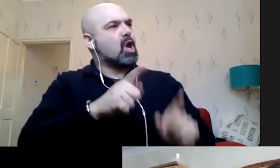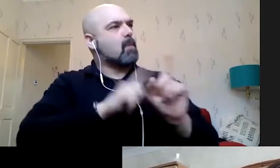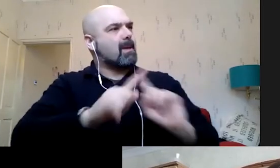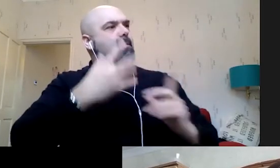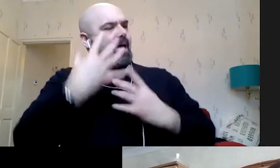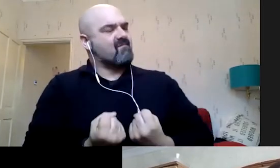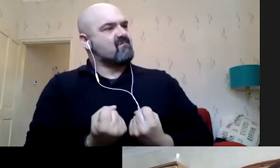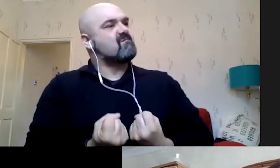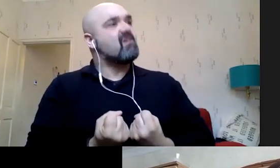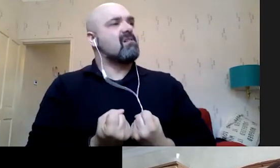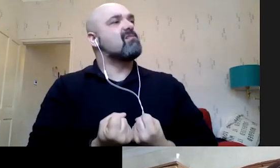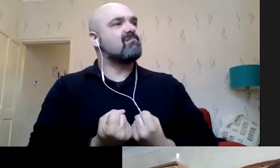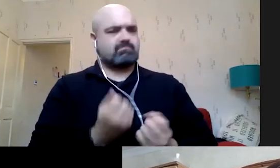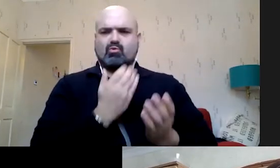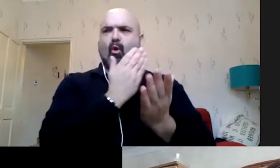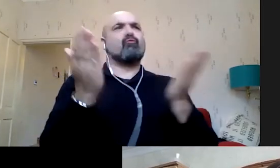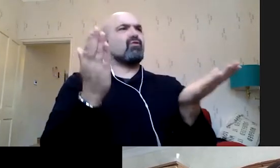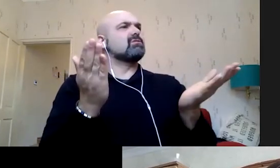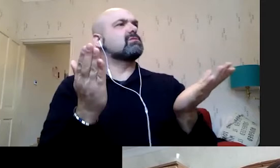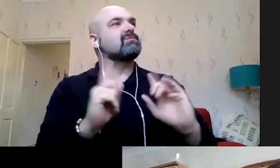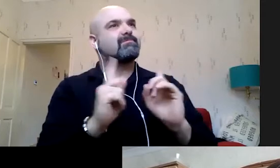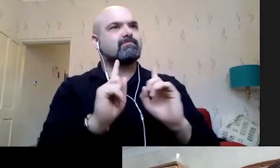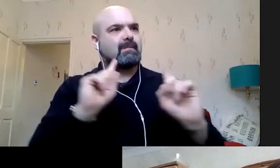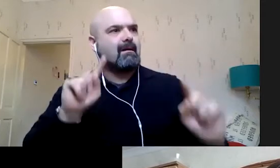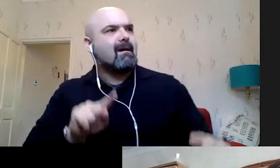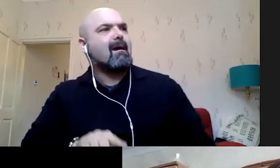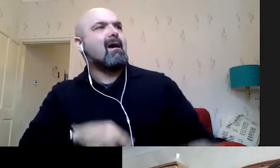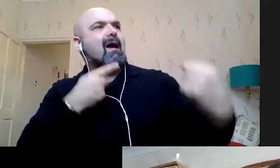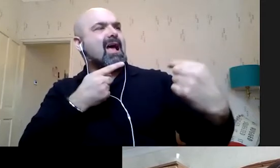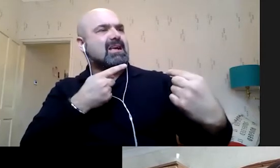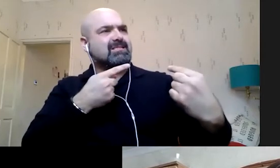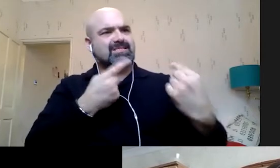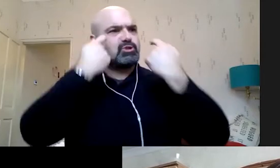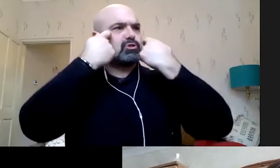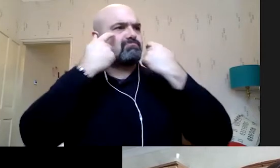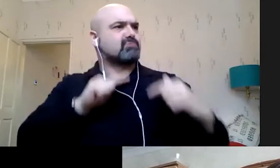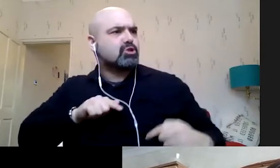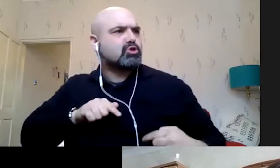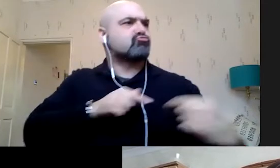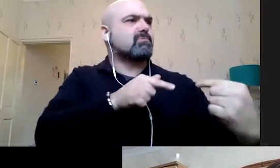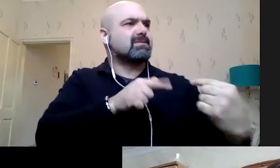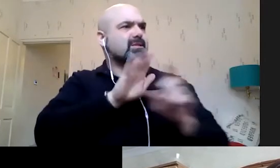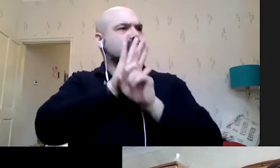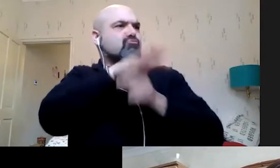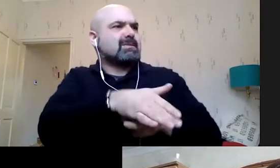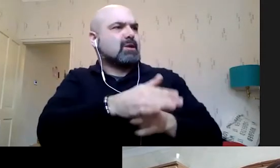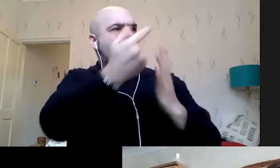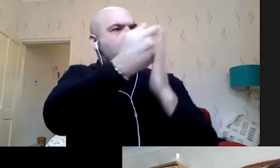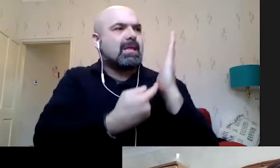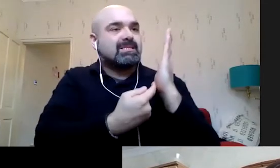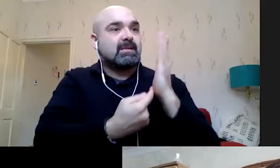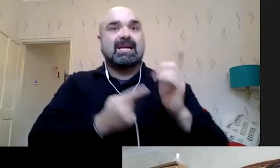think it's obvious that there's anti-discriminatory policies in practice and teachers aren't allowed to be